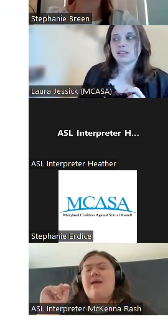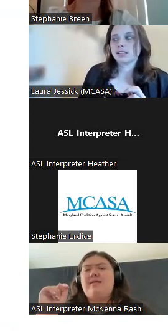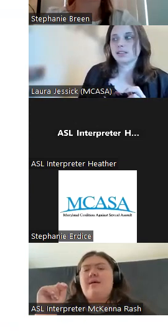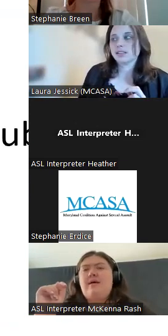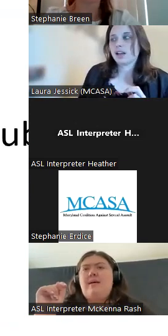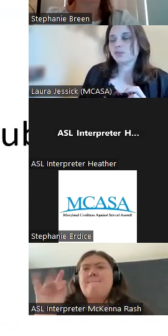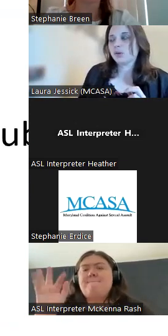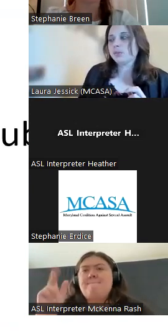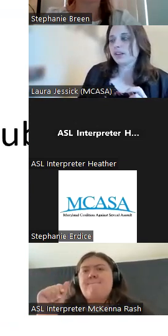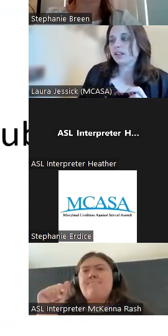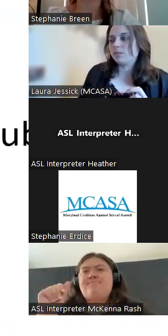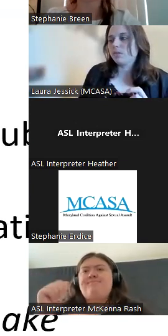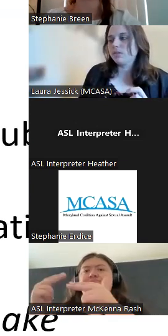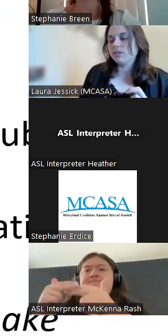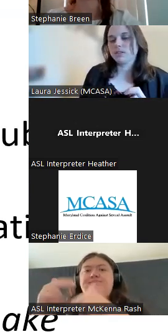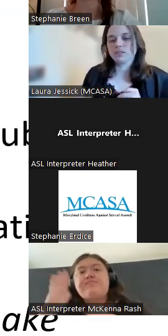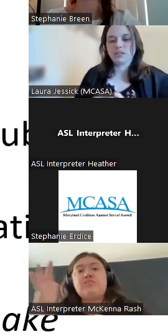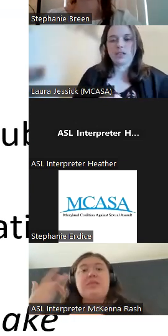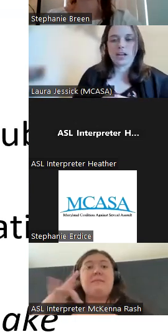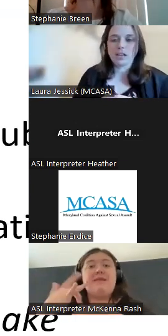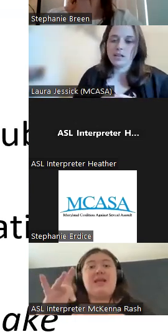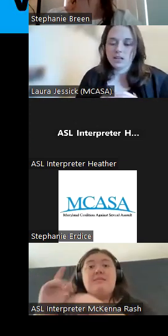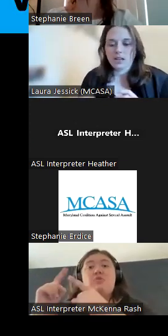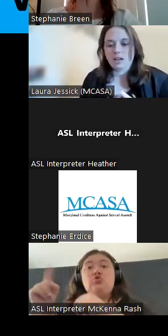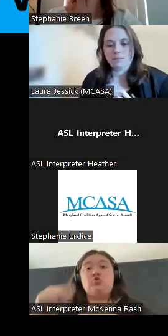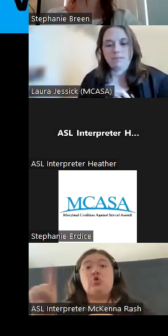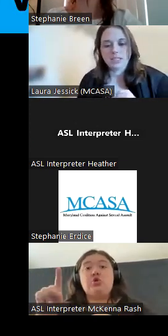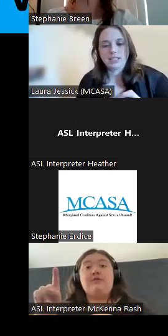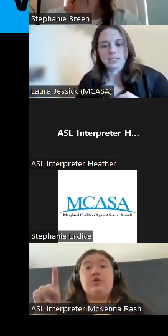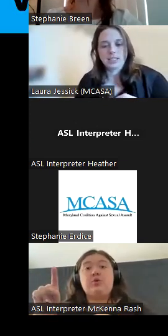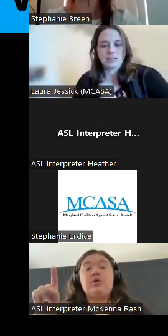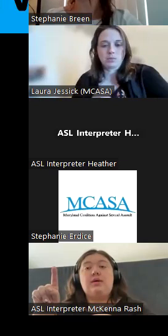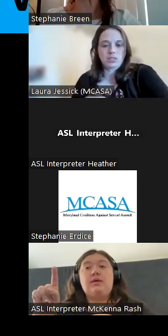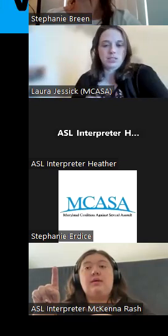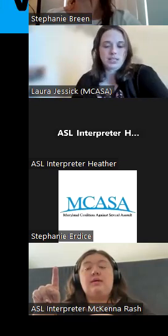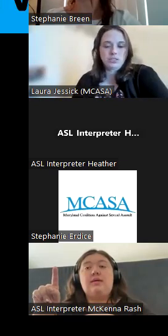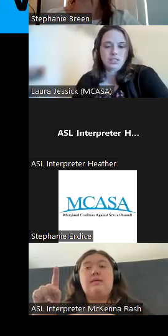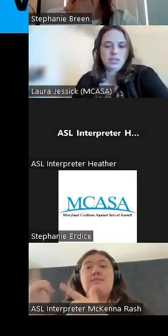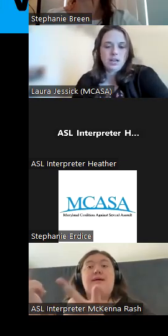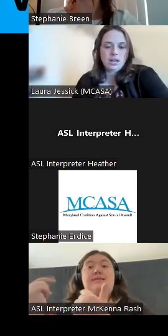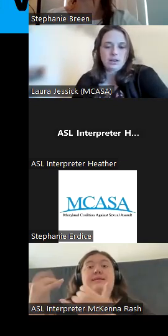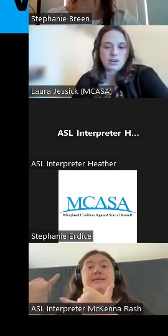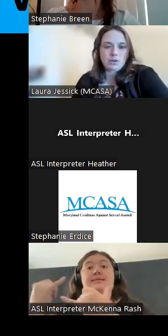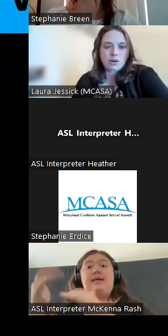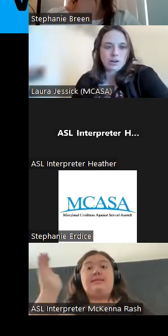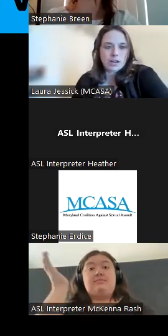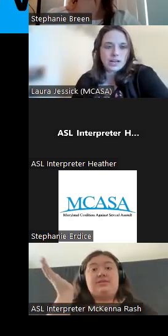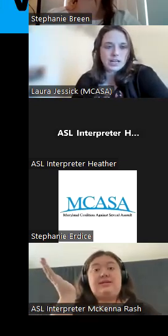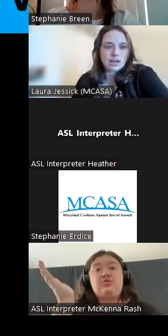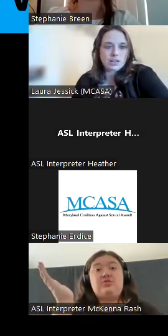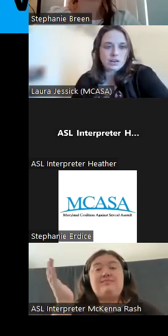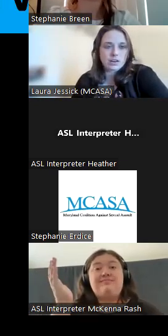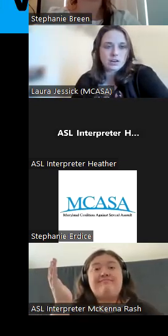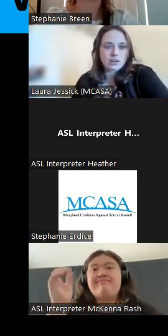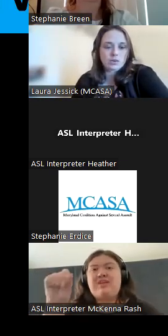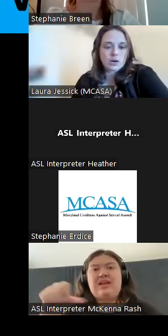the slides will be available to those of you that attended today's presentation. I don't know, are there